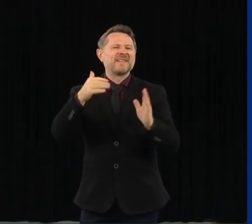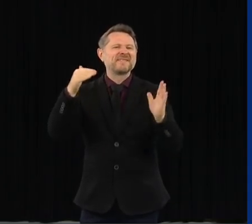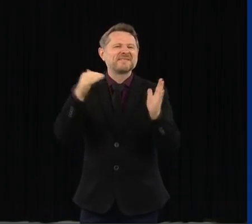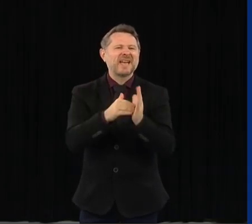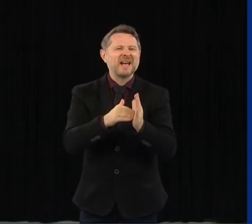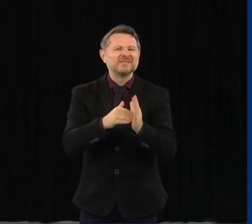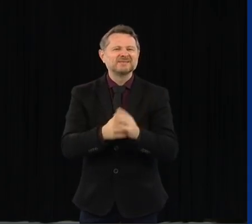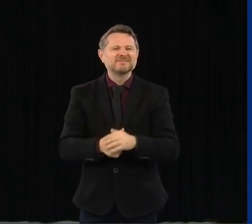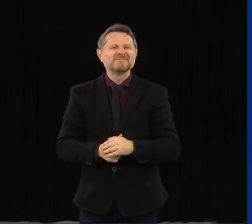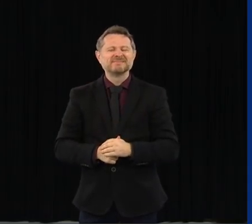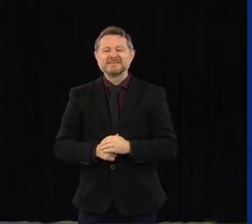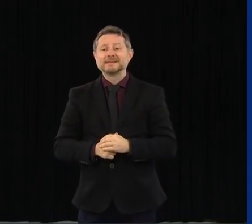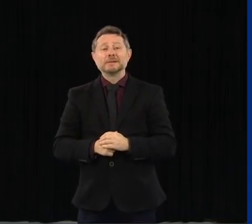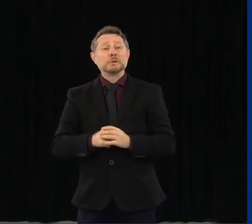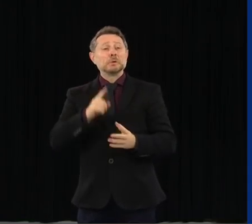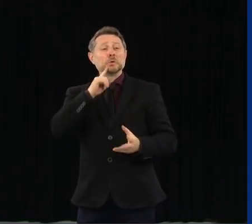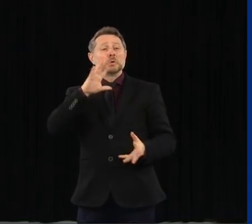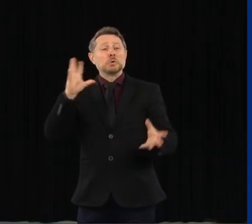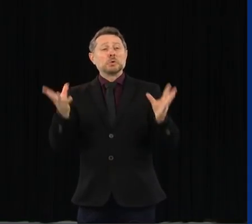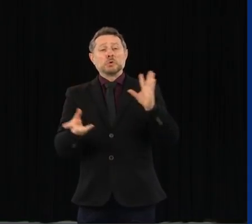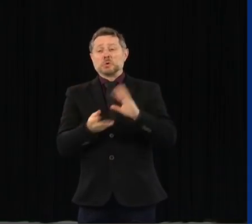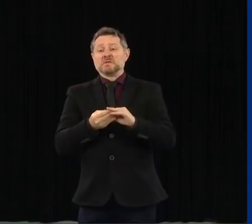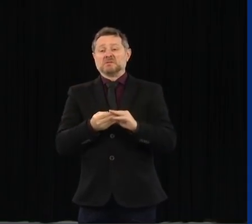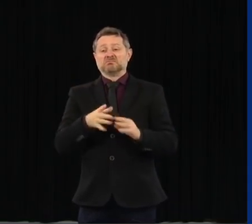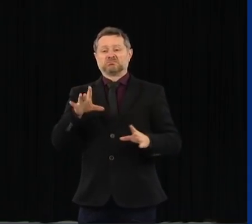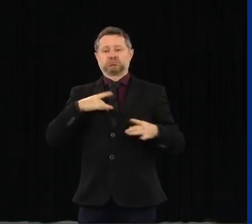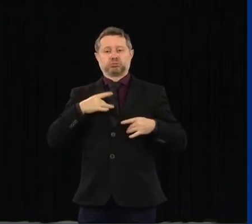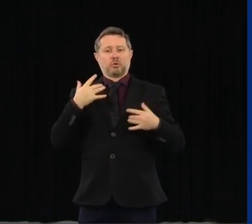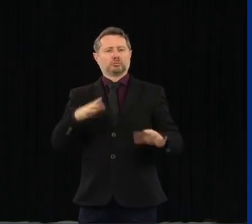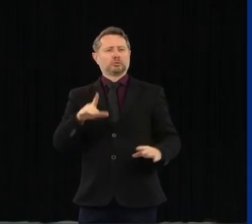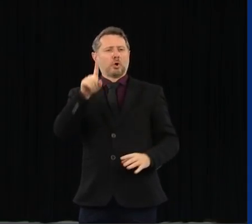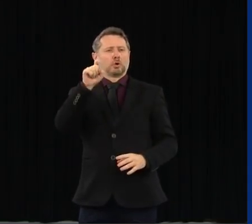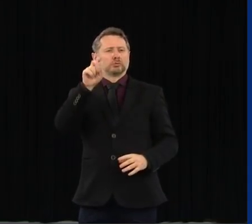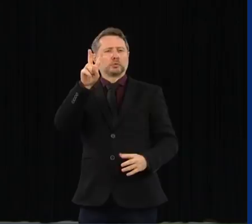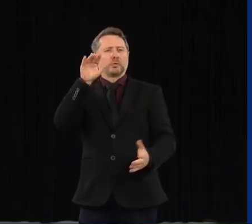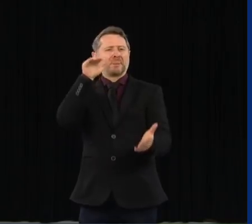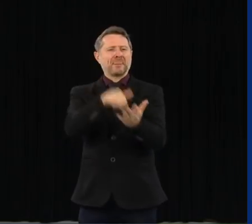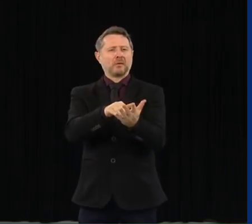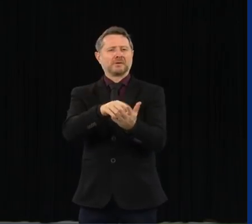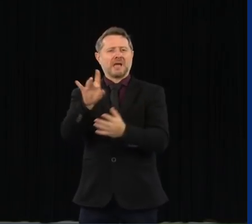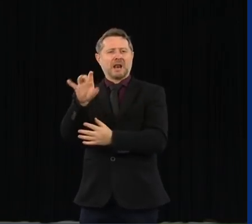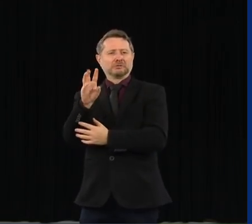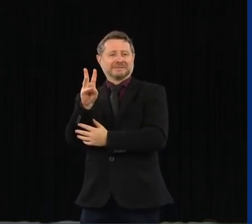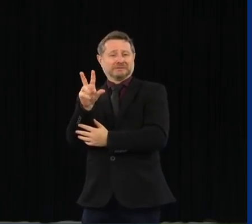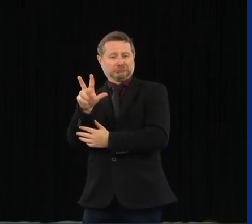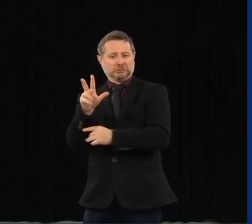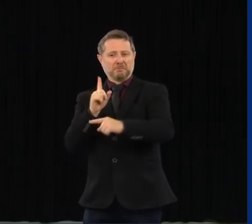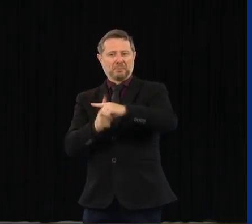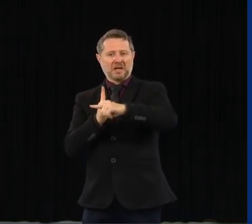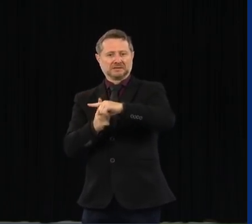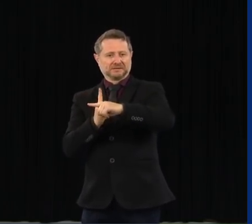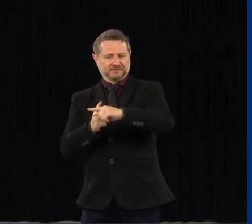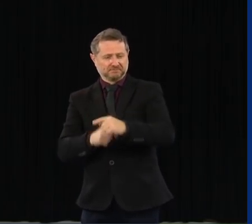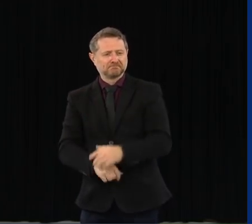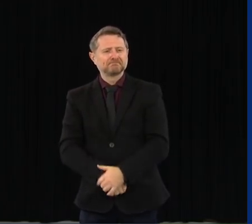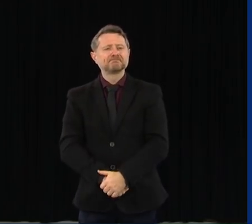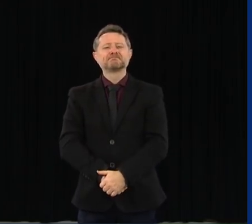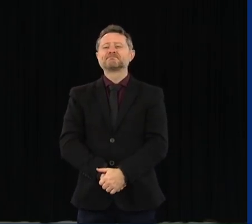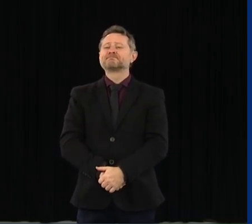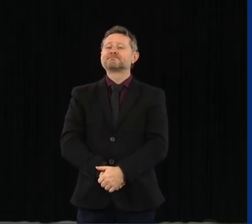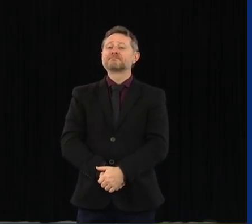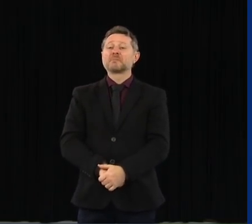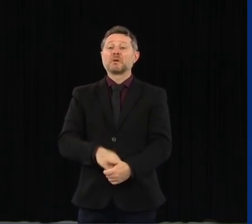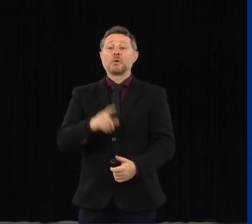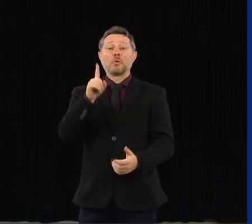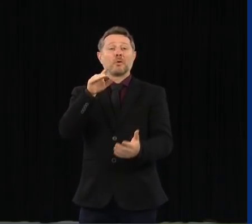102,000 total tested positive, 14,000 hospitalized, 3,700 ICU patients,